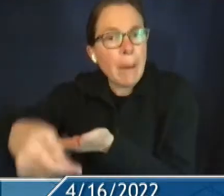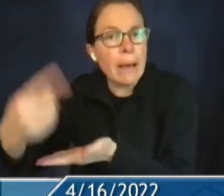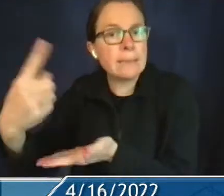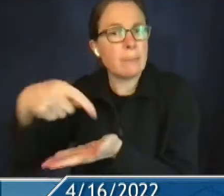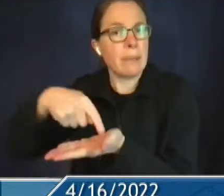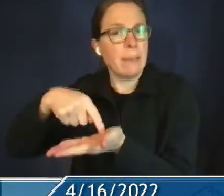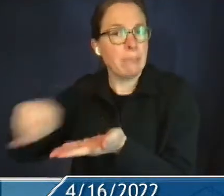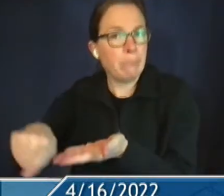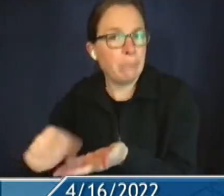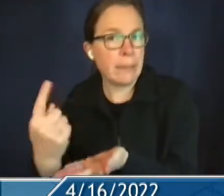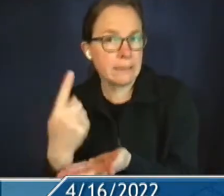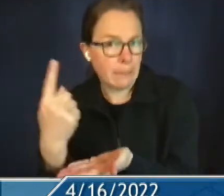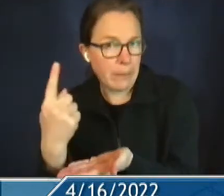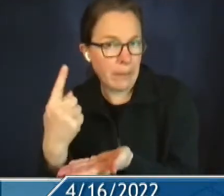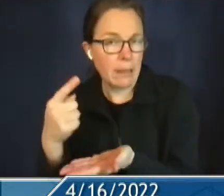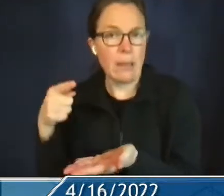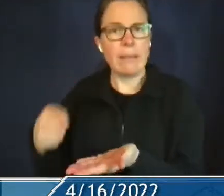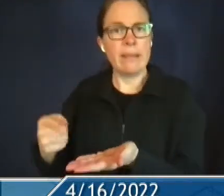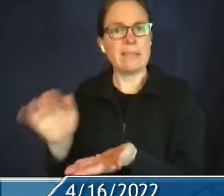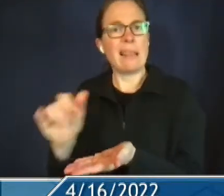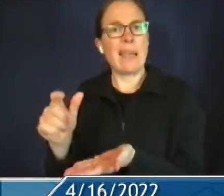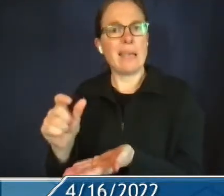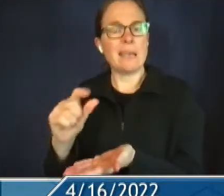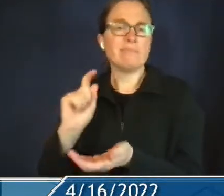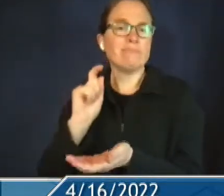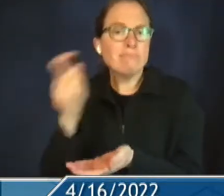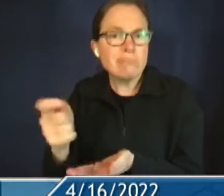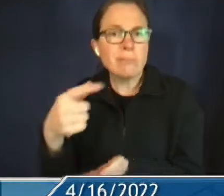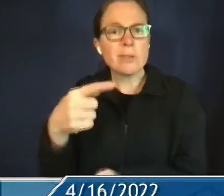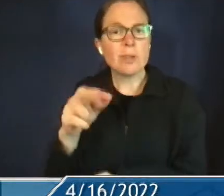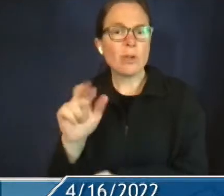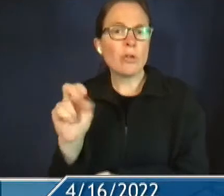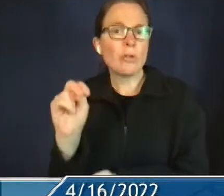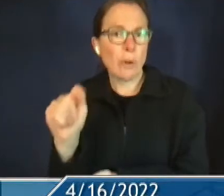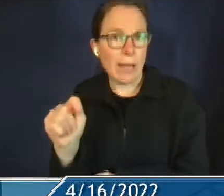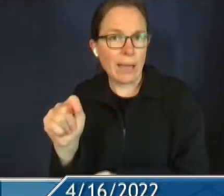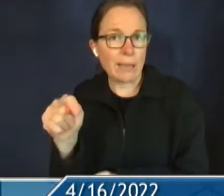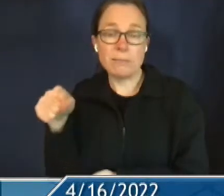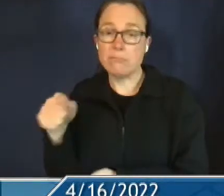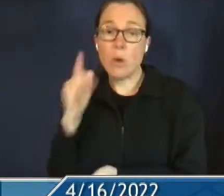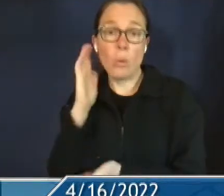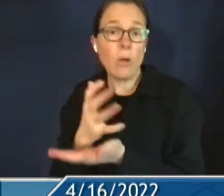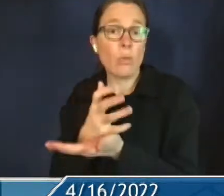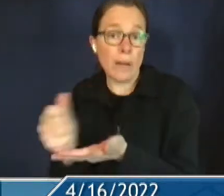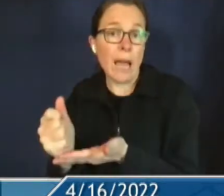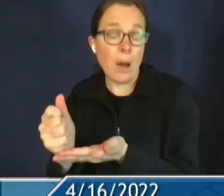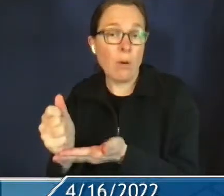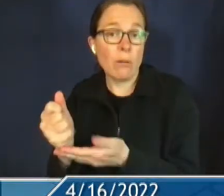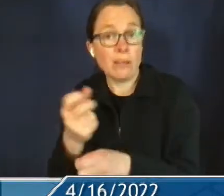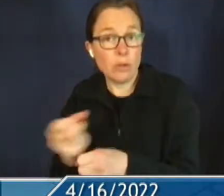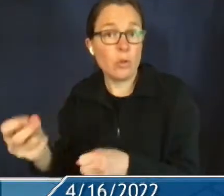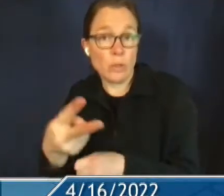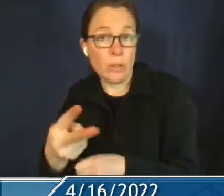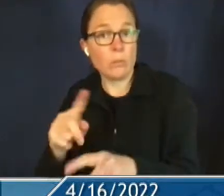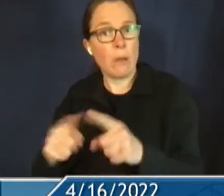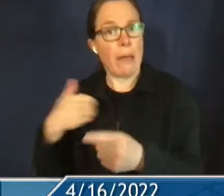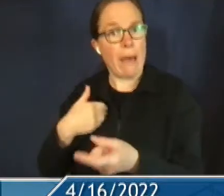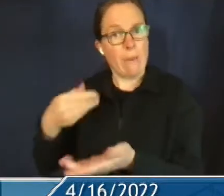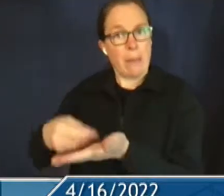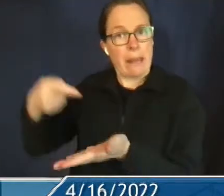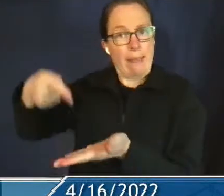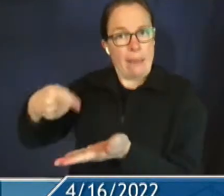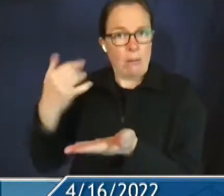this as being a grant, which will not exist a couple of years from now, but we do have some dollars that we can get out right away. I